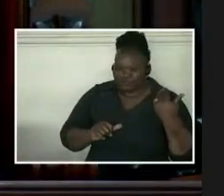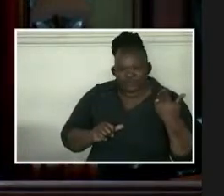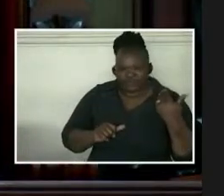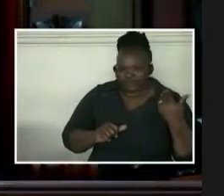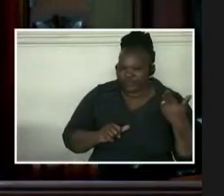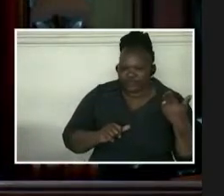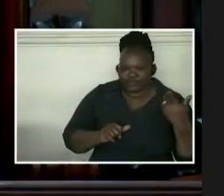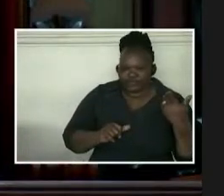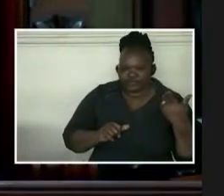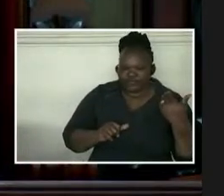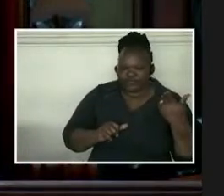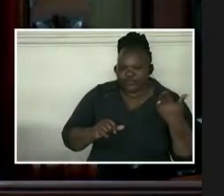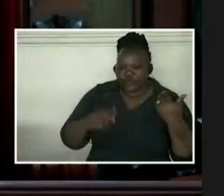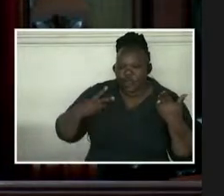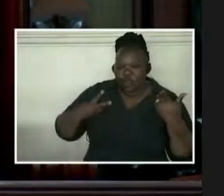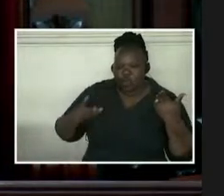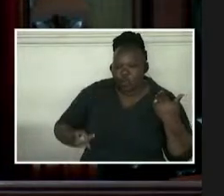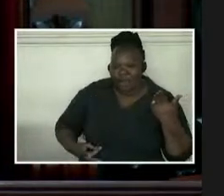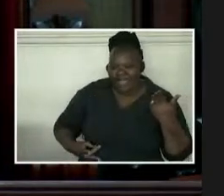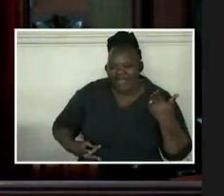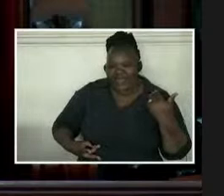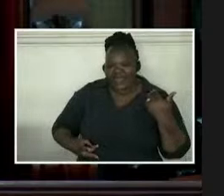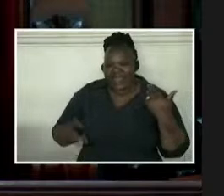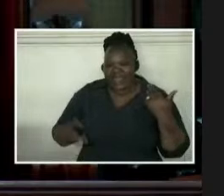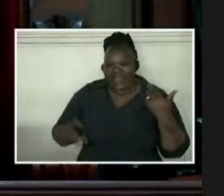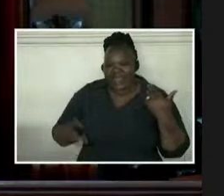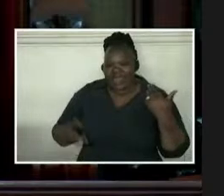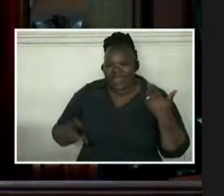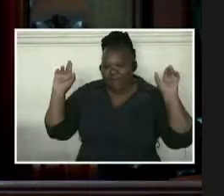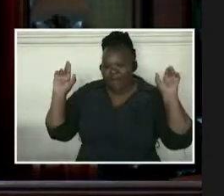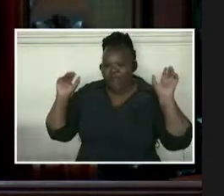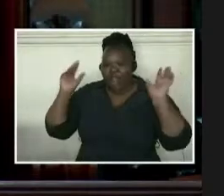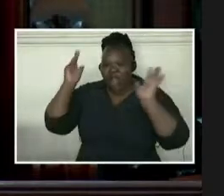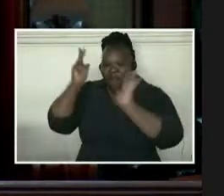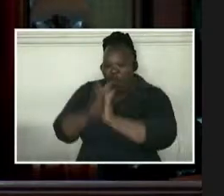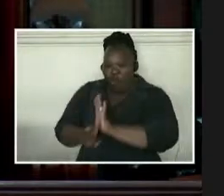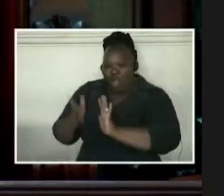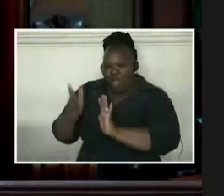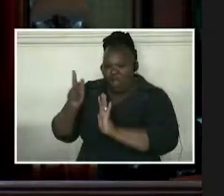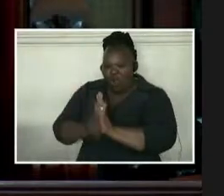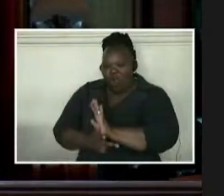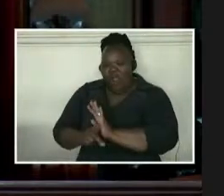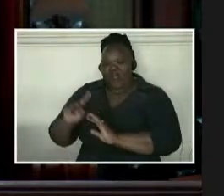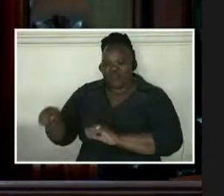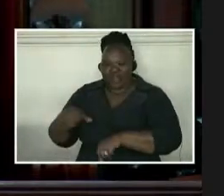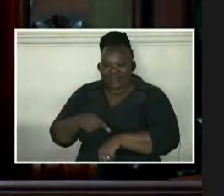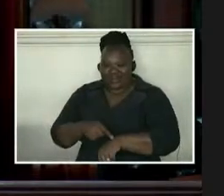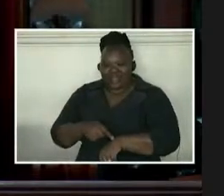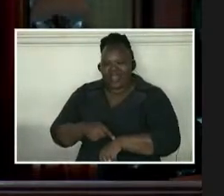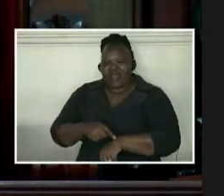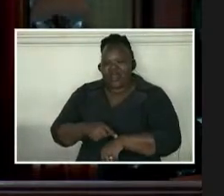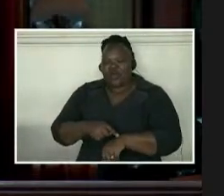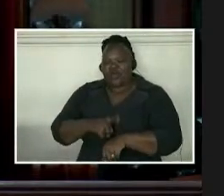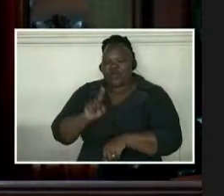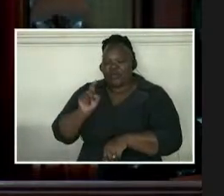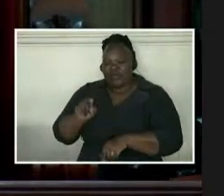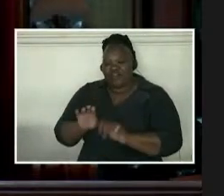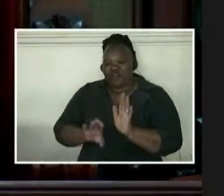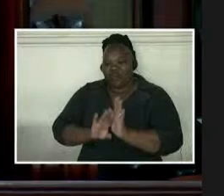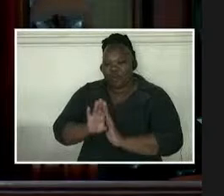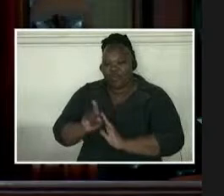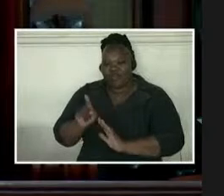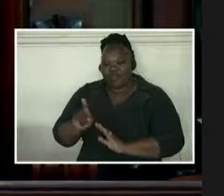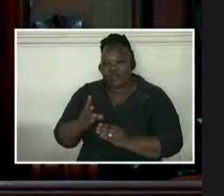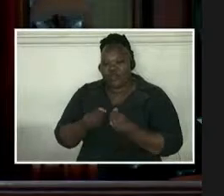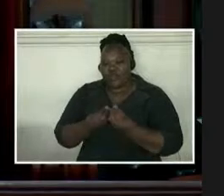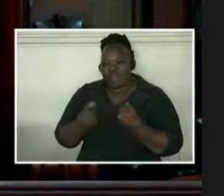our women are being raped and murdered all times so we promote that one with these three words